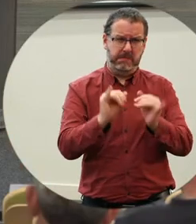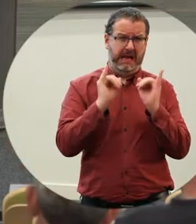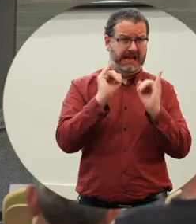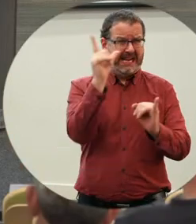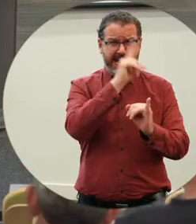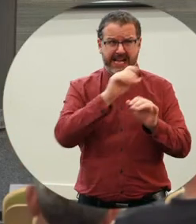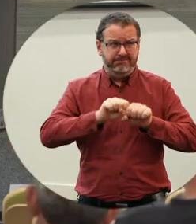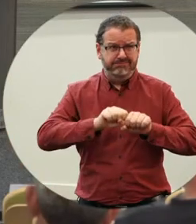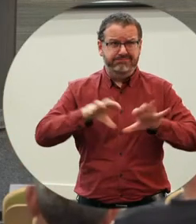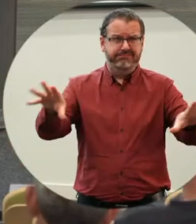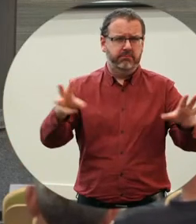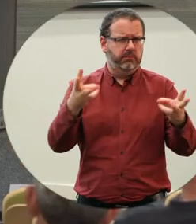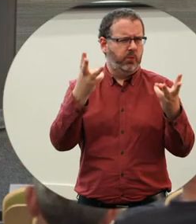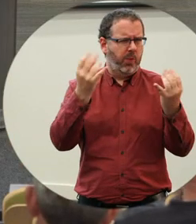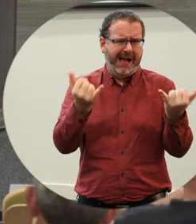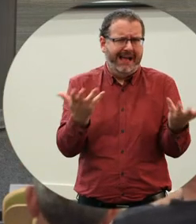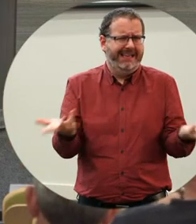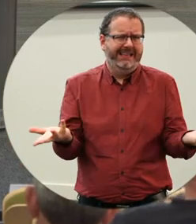Well,